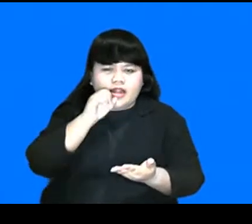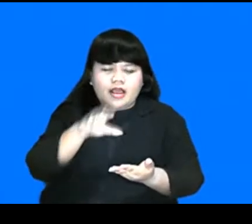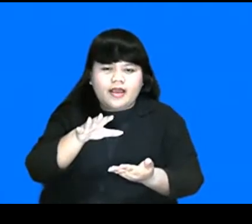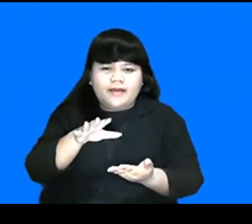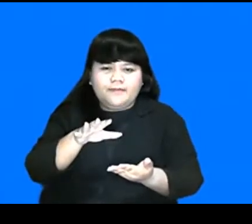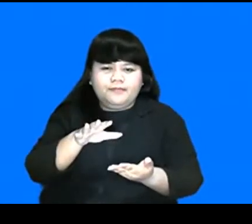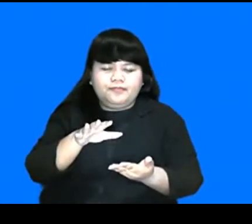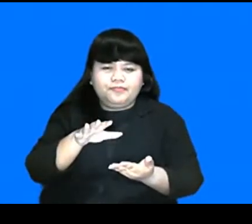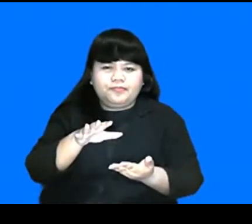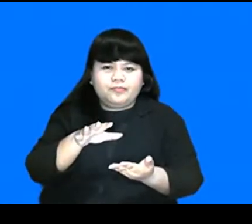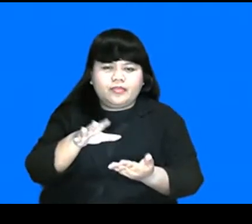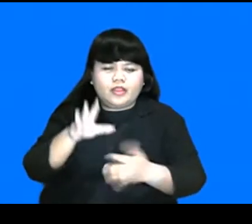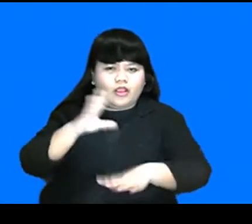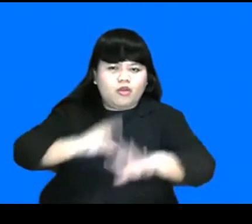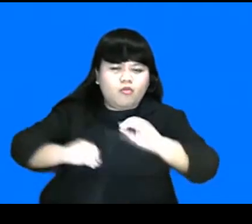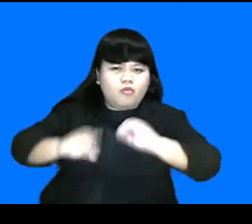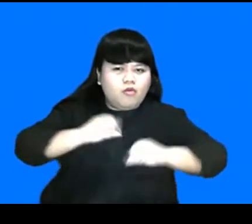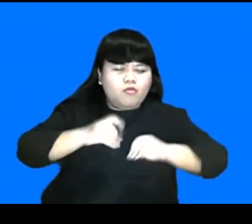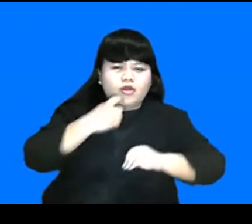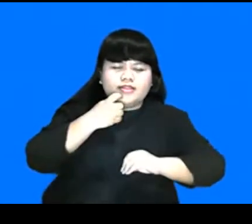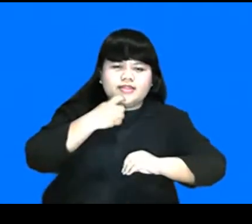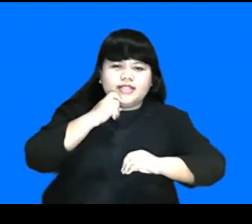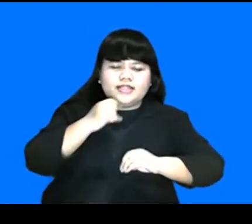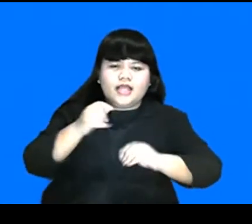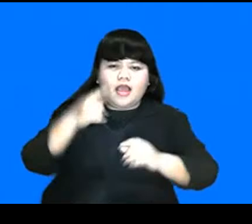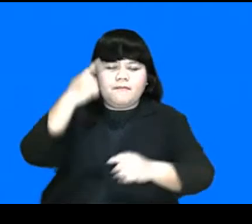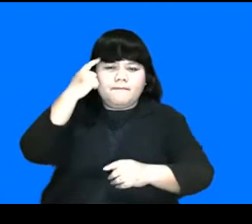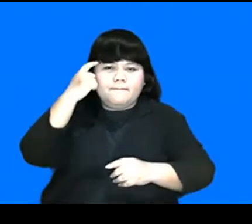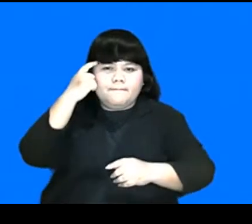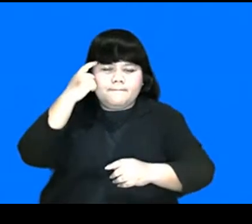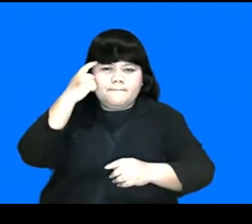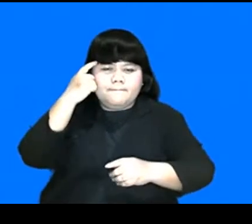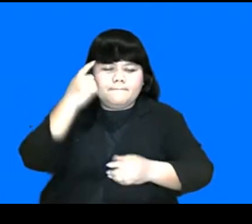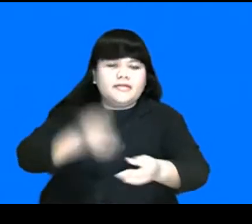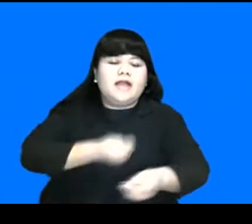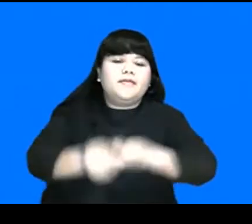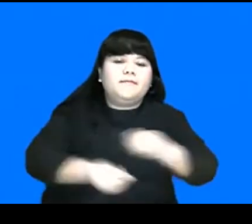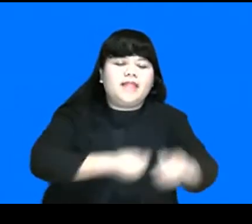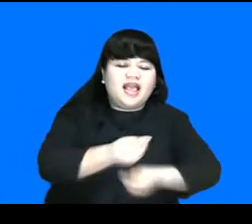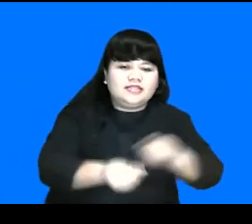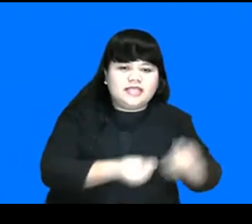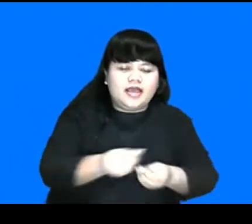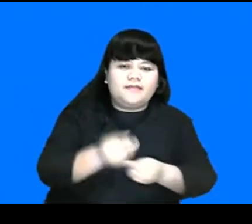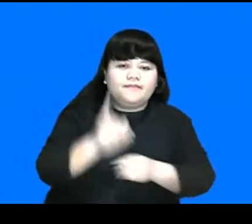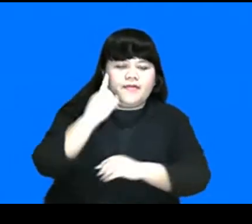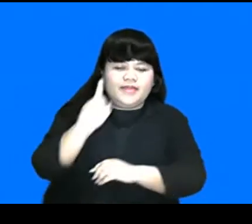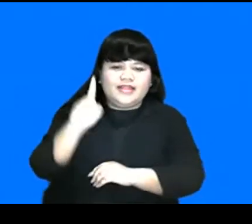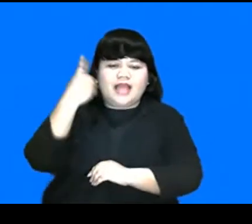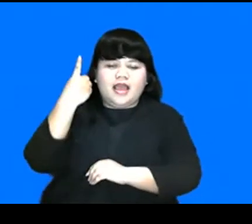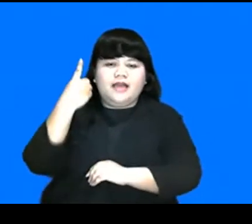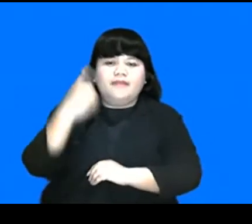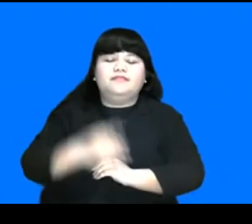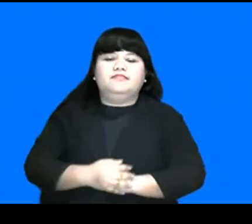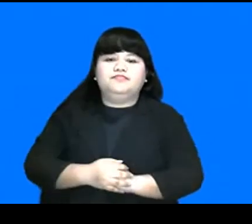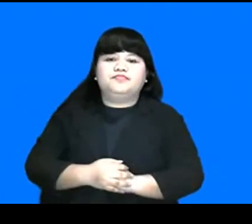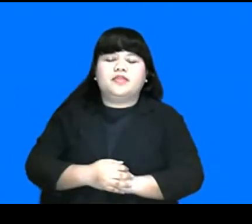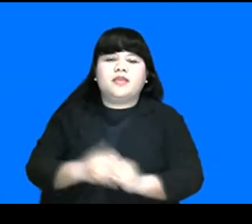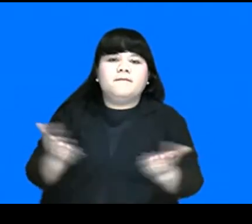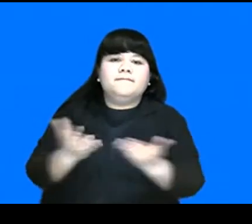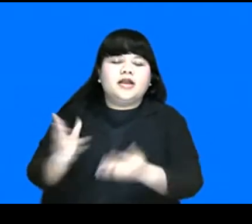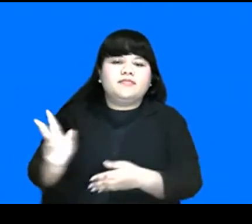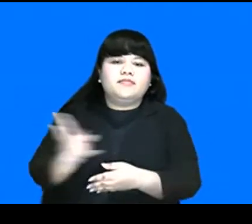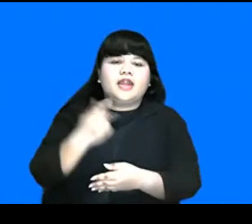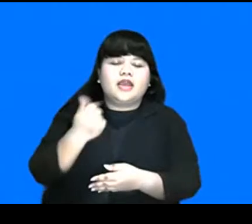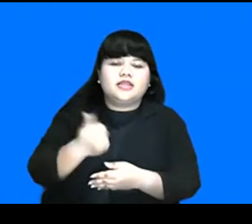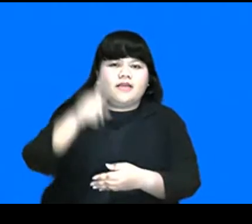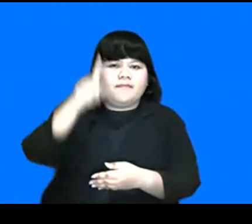government spending, that's my right. I can't go and ask Bill and Melinda Gates to ensure that my children get proper education.